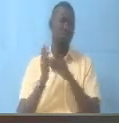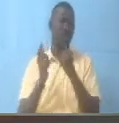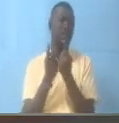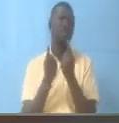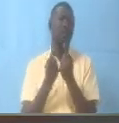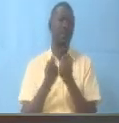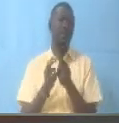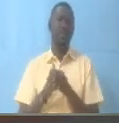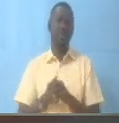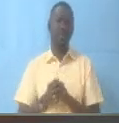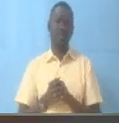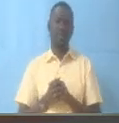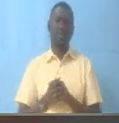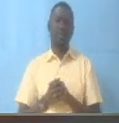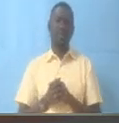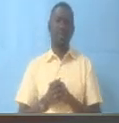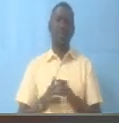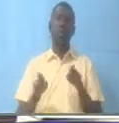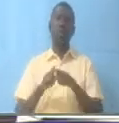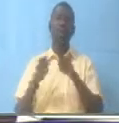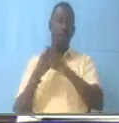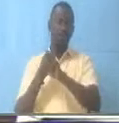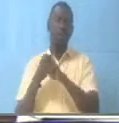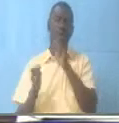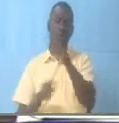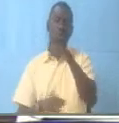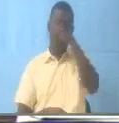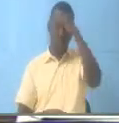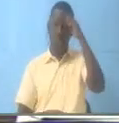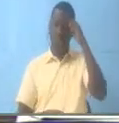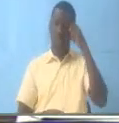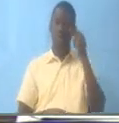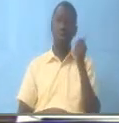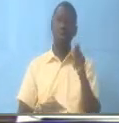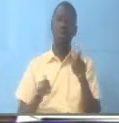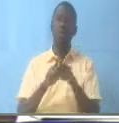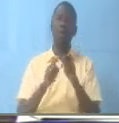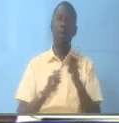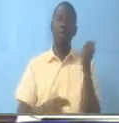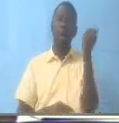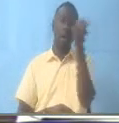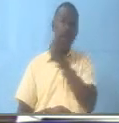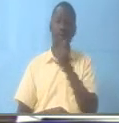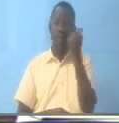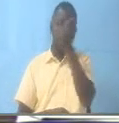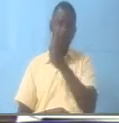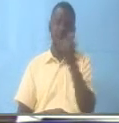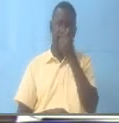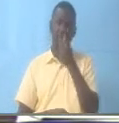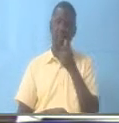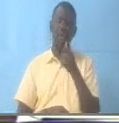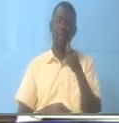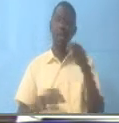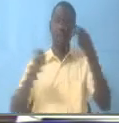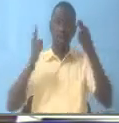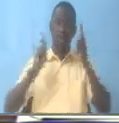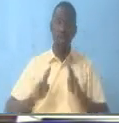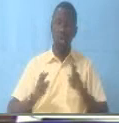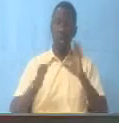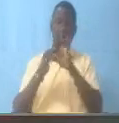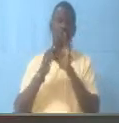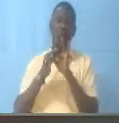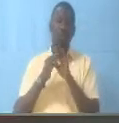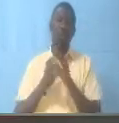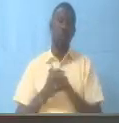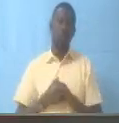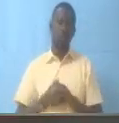yelleefi doomu aadama. That's with respect to your work with the African Bar. lu aju na ci sa liggéey ak lawyer yi nekk Africa. That is